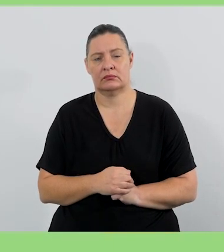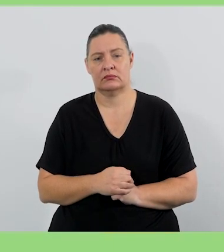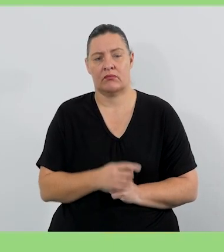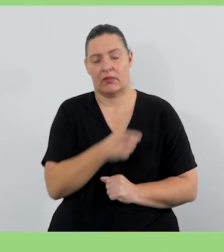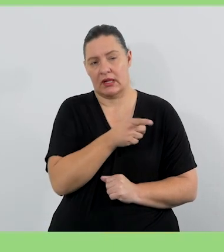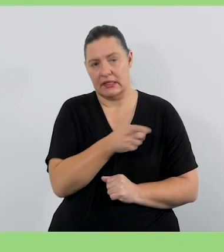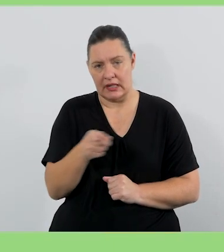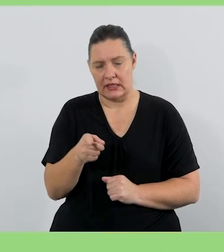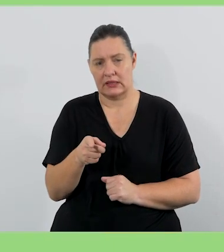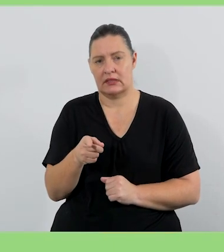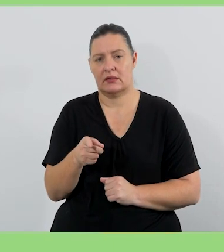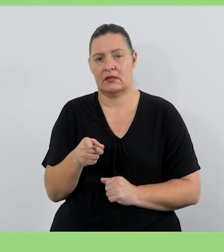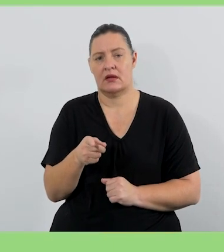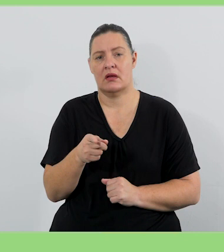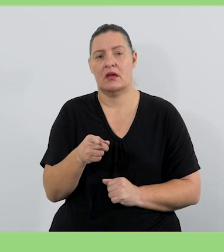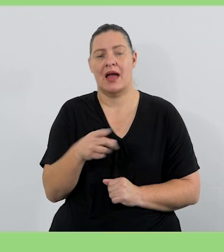These are